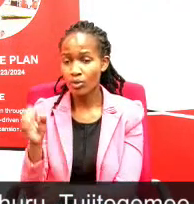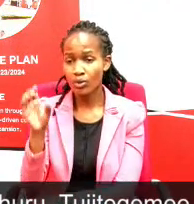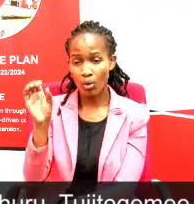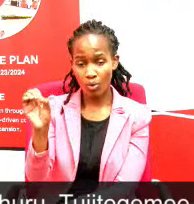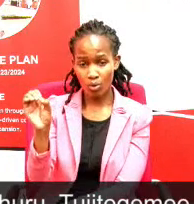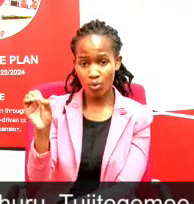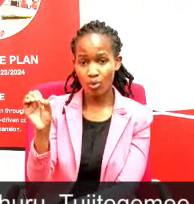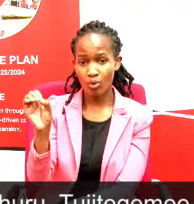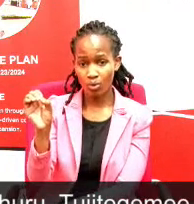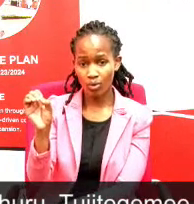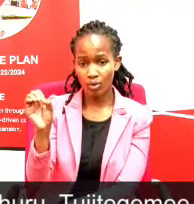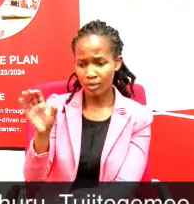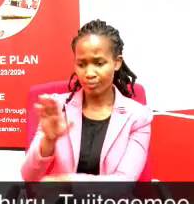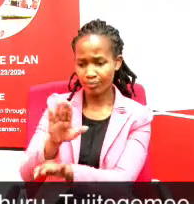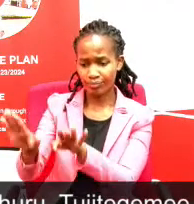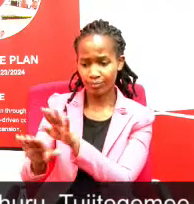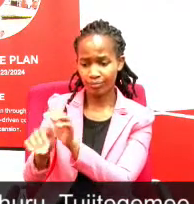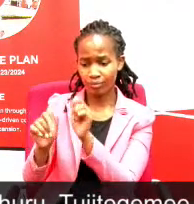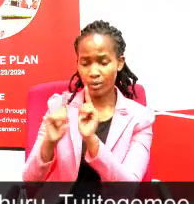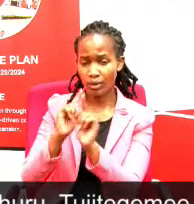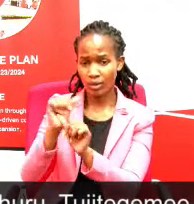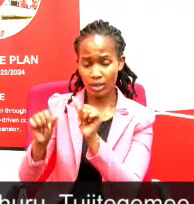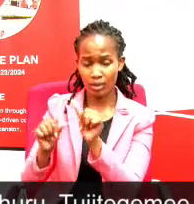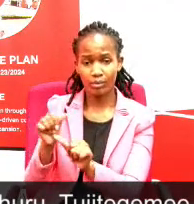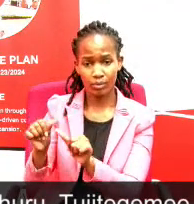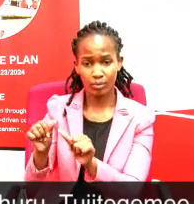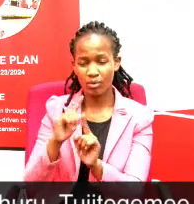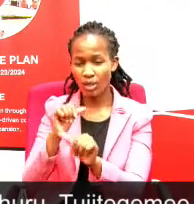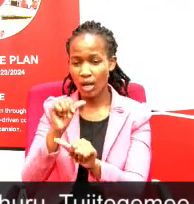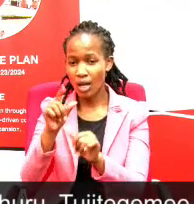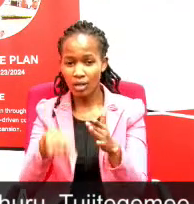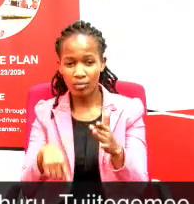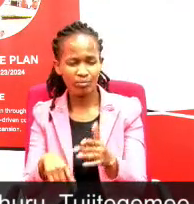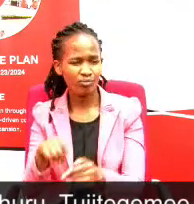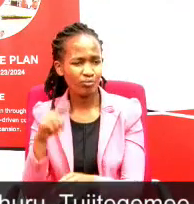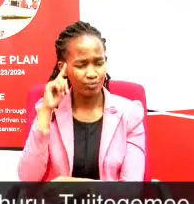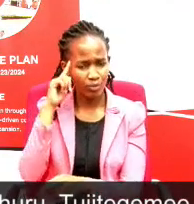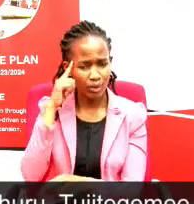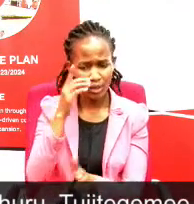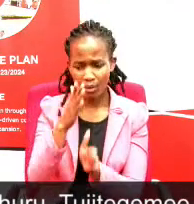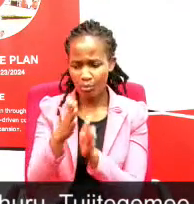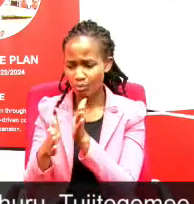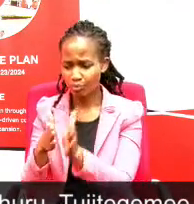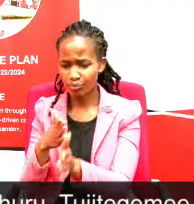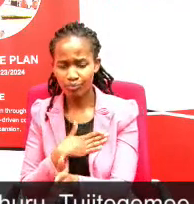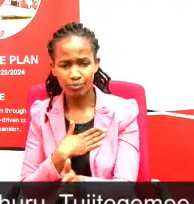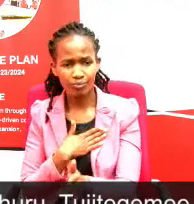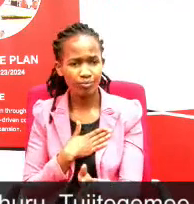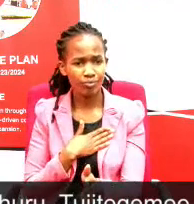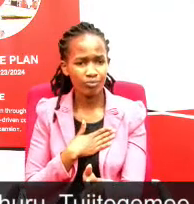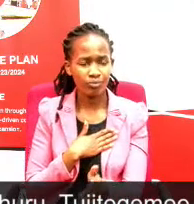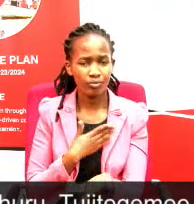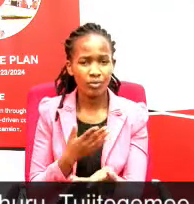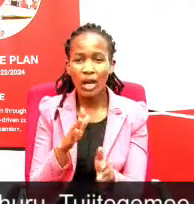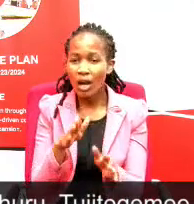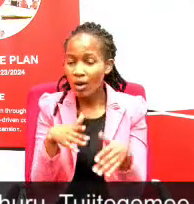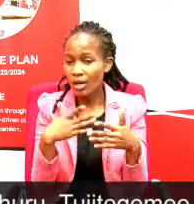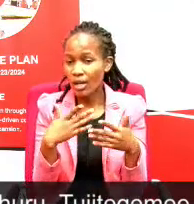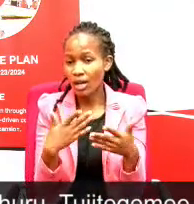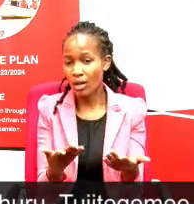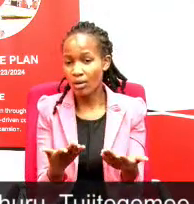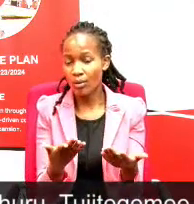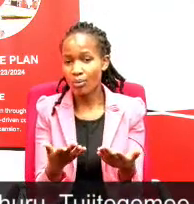So, everything I talked about the assumptions, I talked about the context in which we want